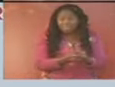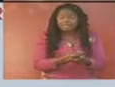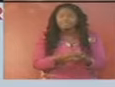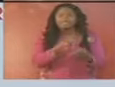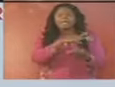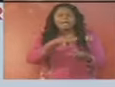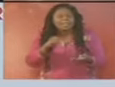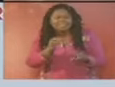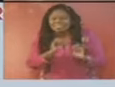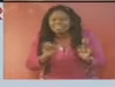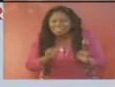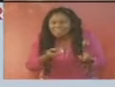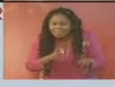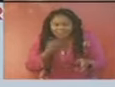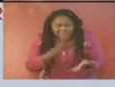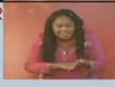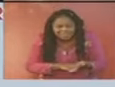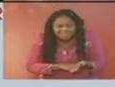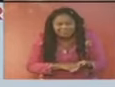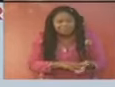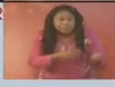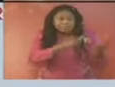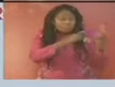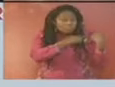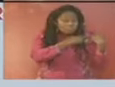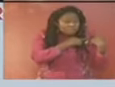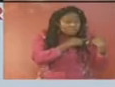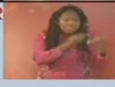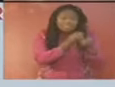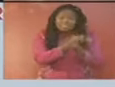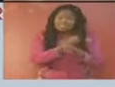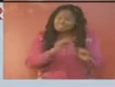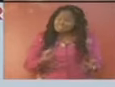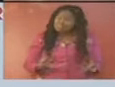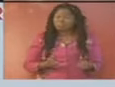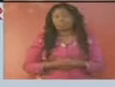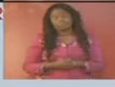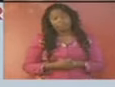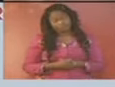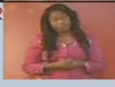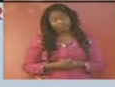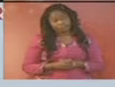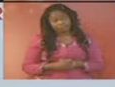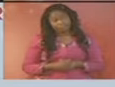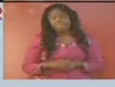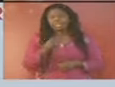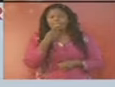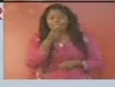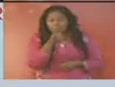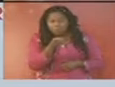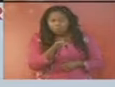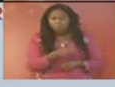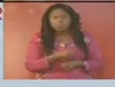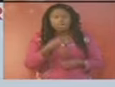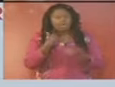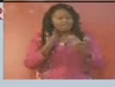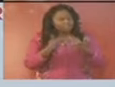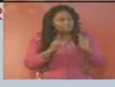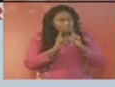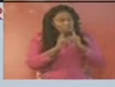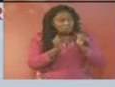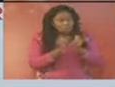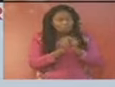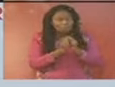responsibly. I will also tell you, I have already reached out to His Grace the Archbishop. I